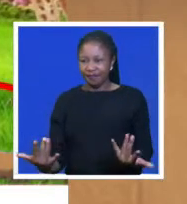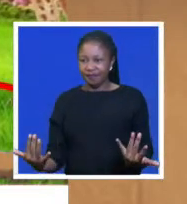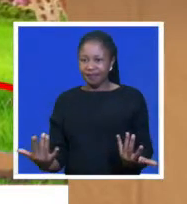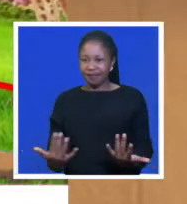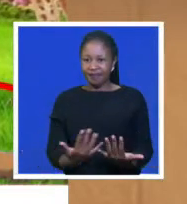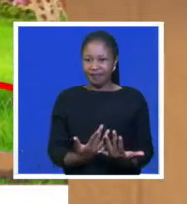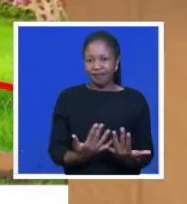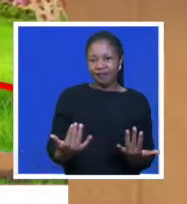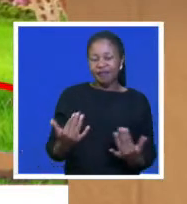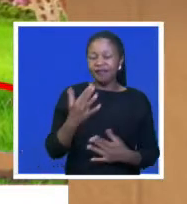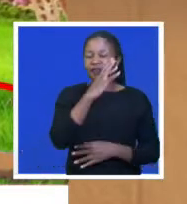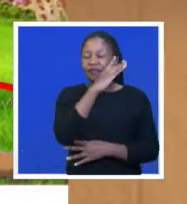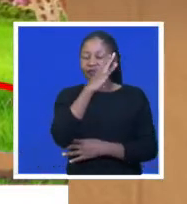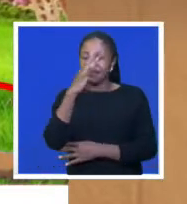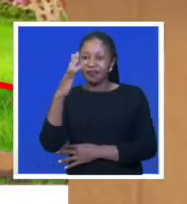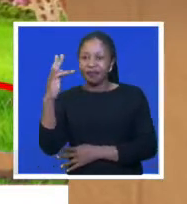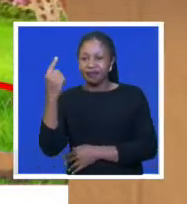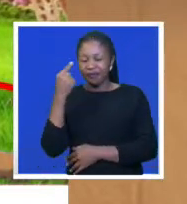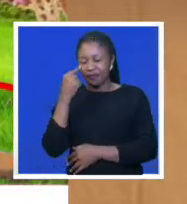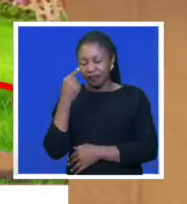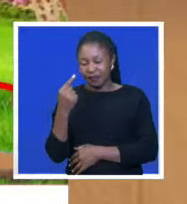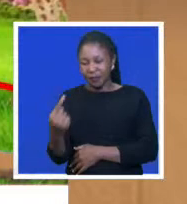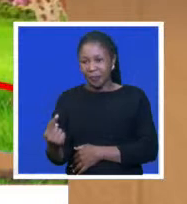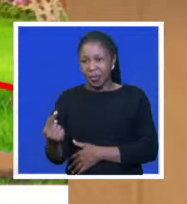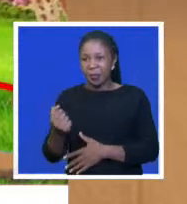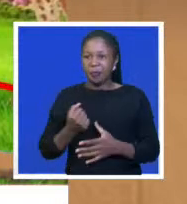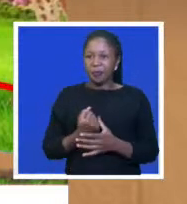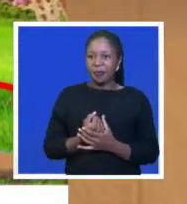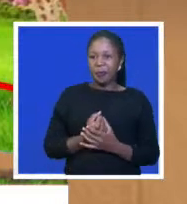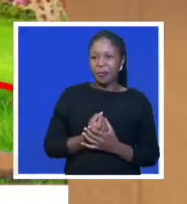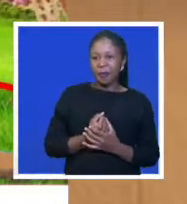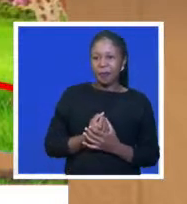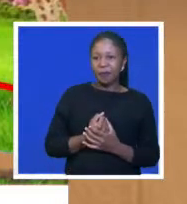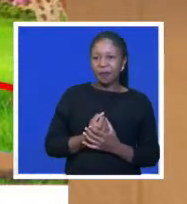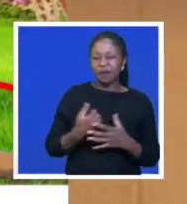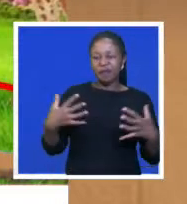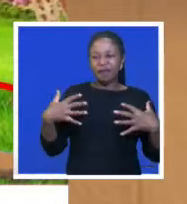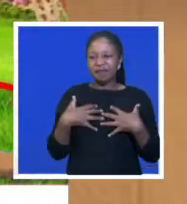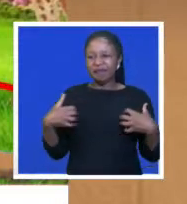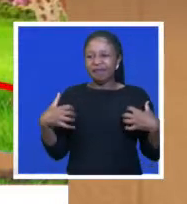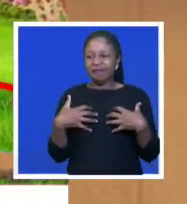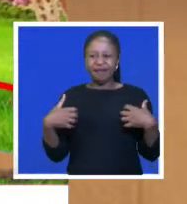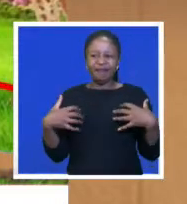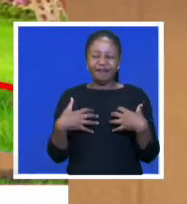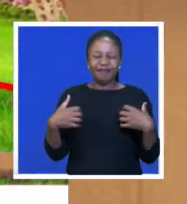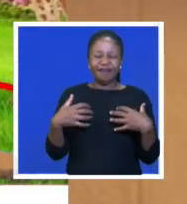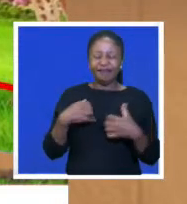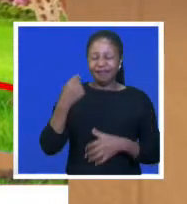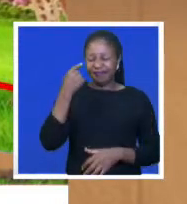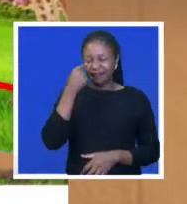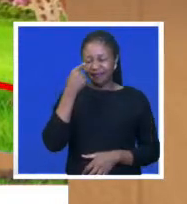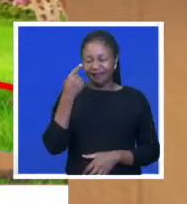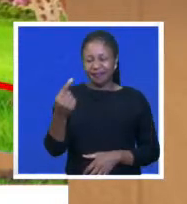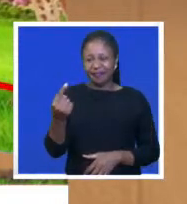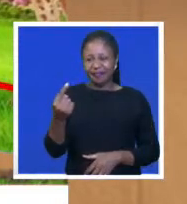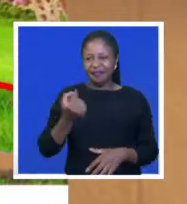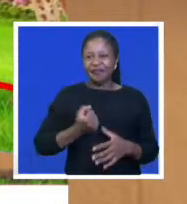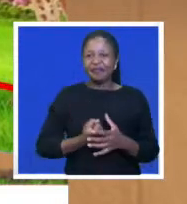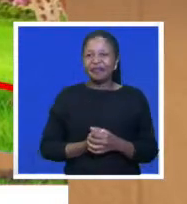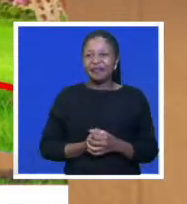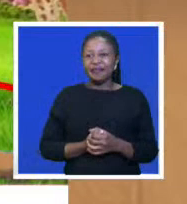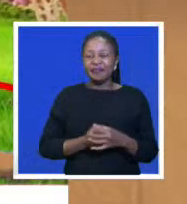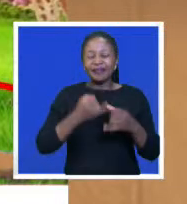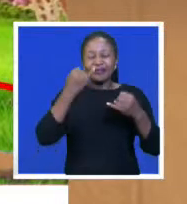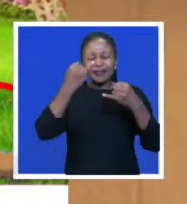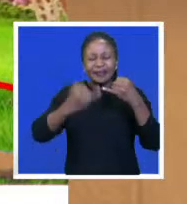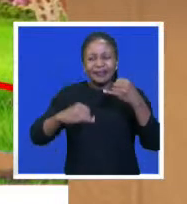a tree. I can see a monkey hanging on the tree. And lastly, I can also see